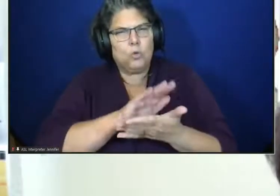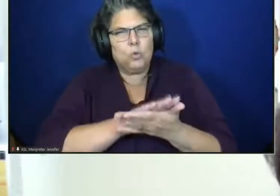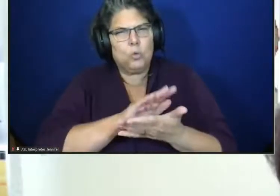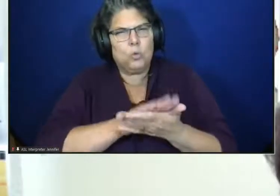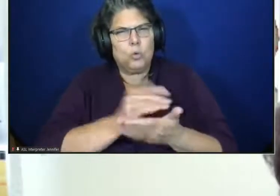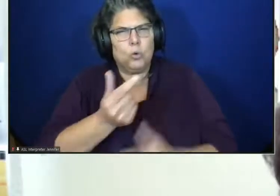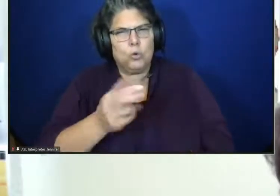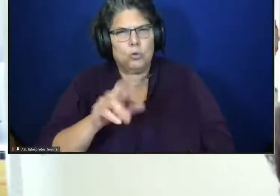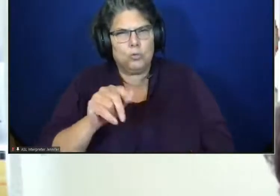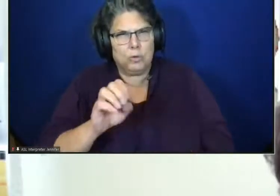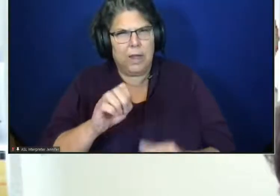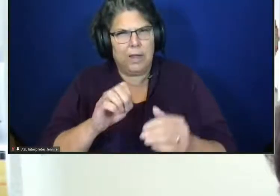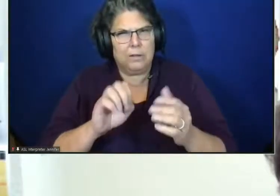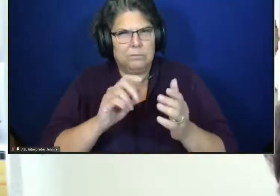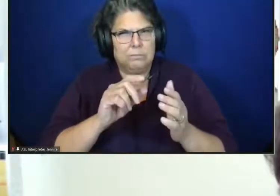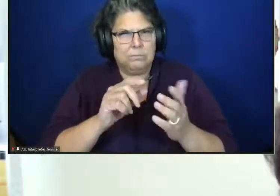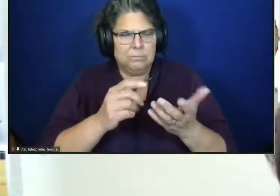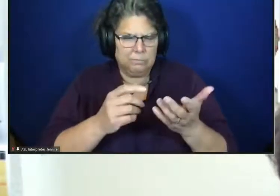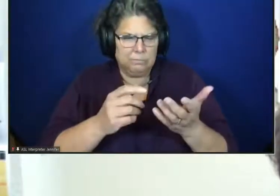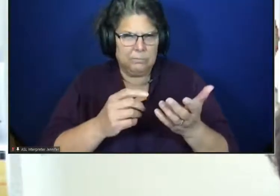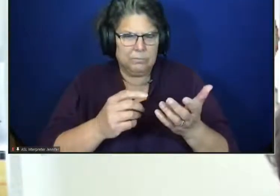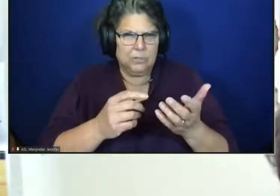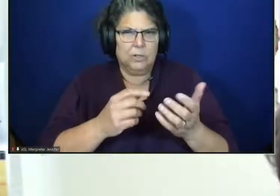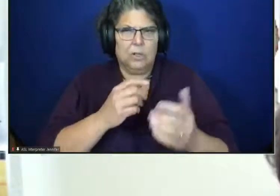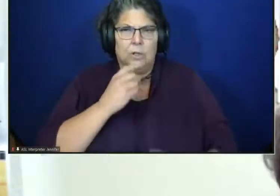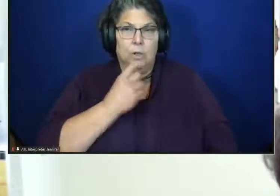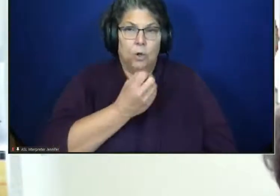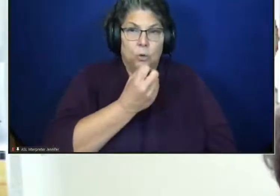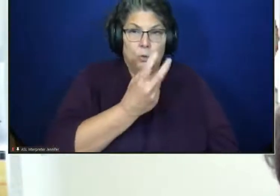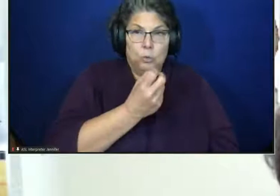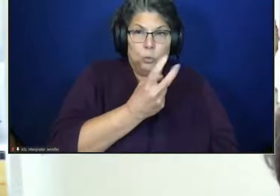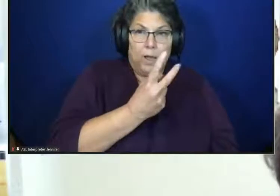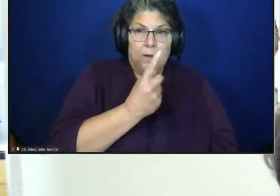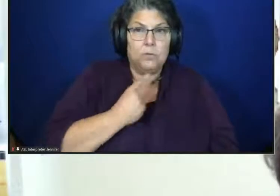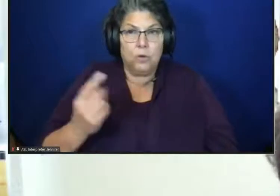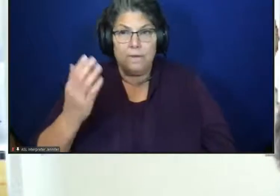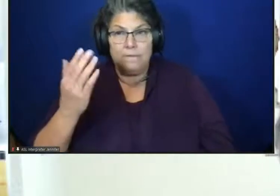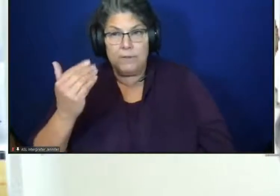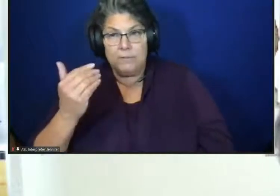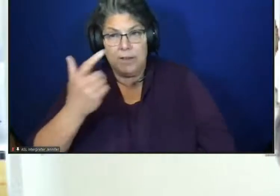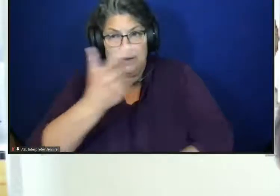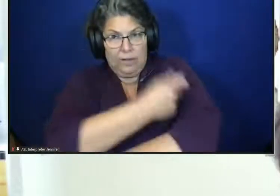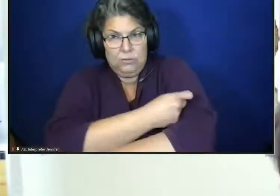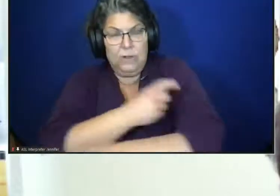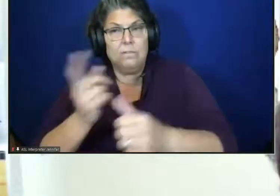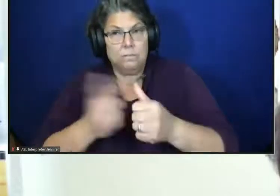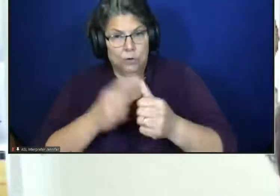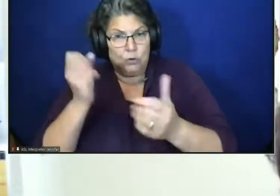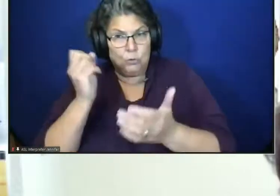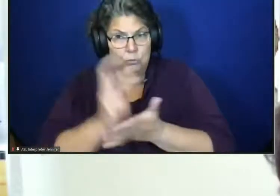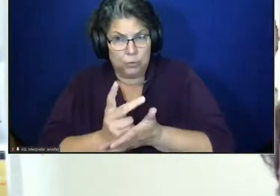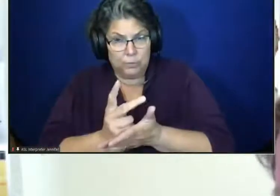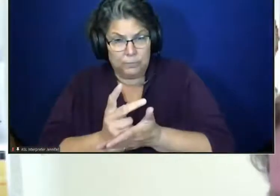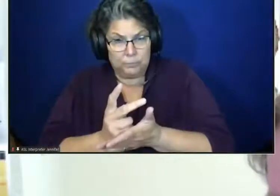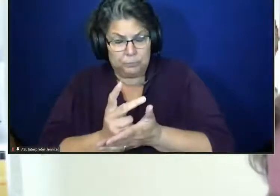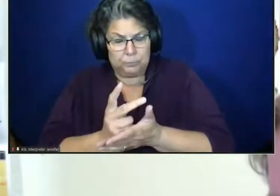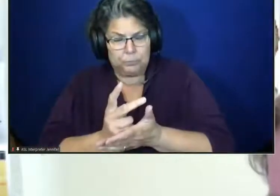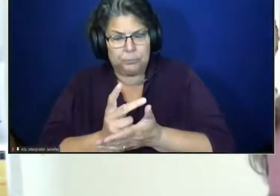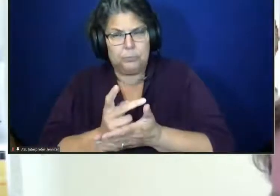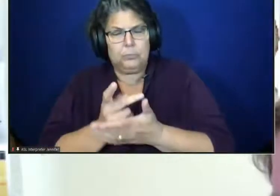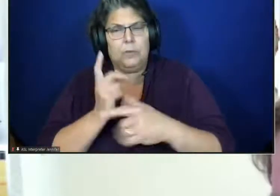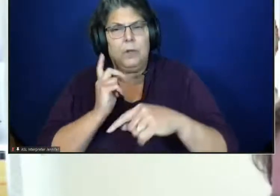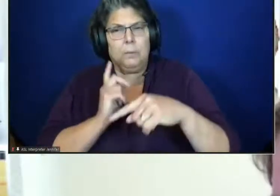So since the 12 to 15-year-old vaccines came in first, and along with